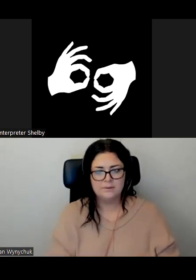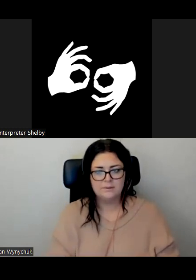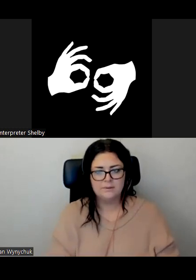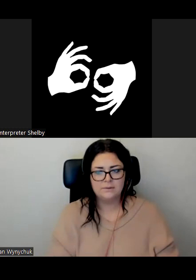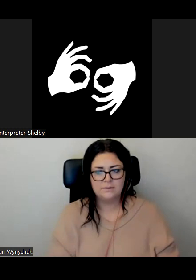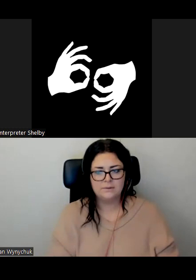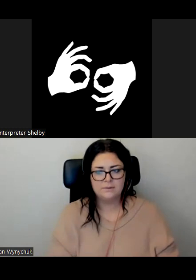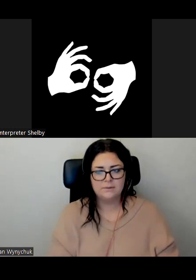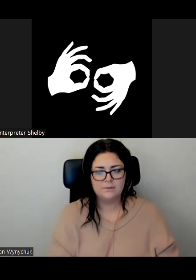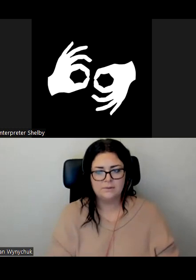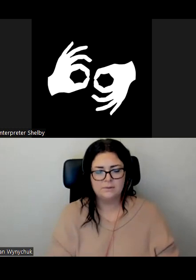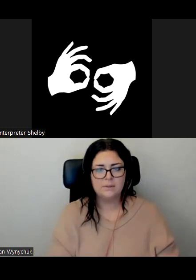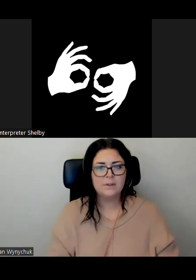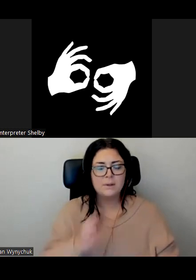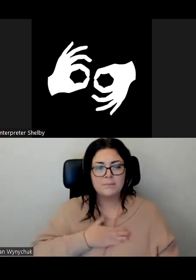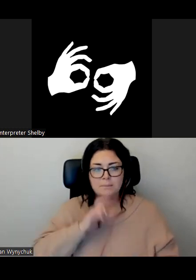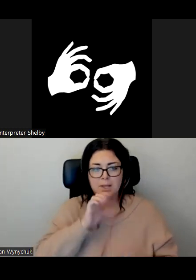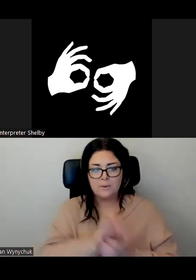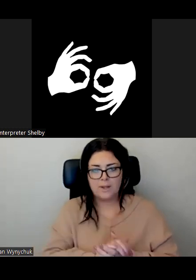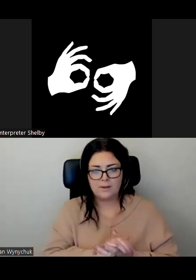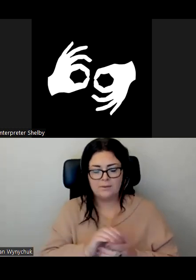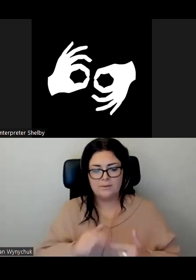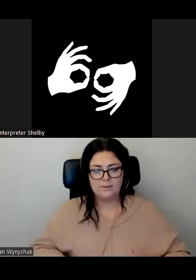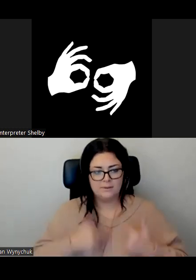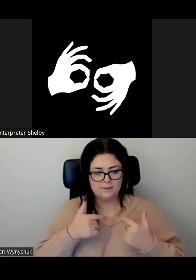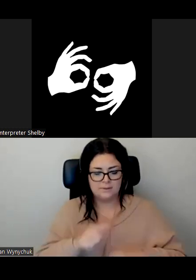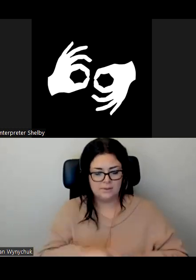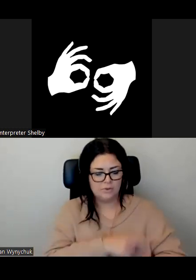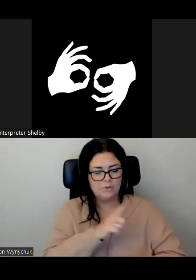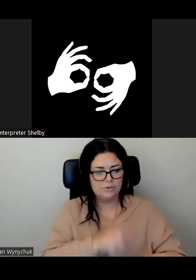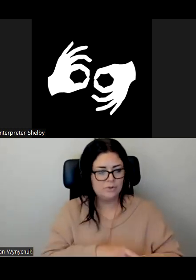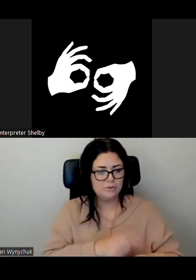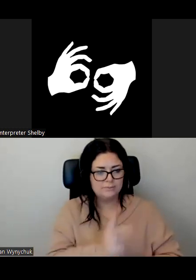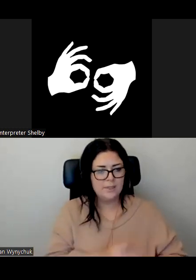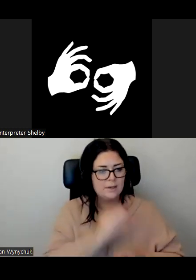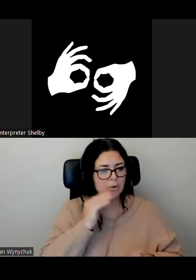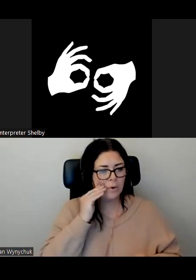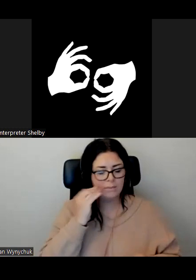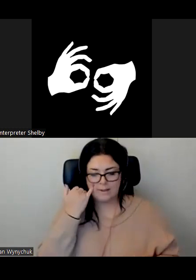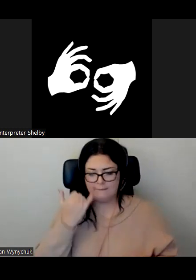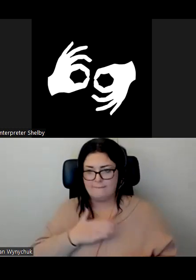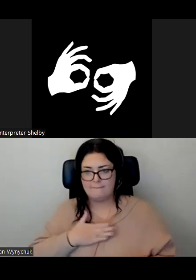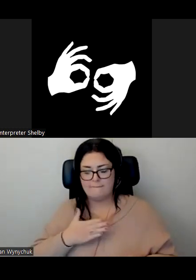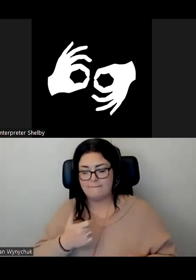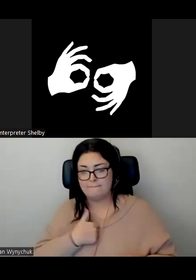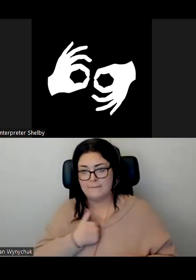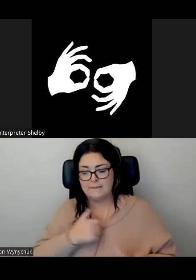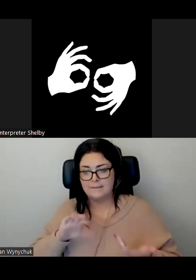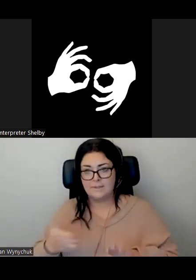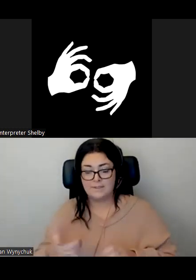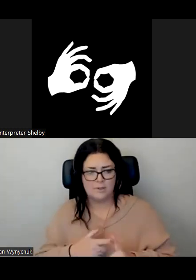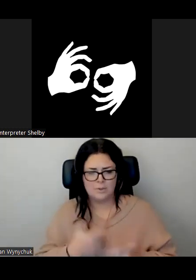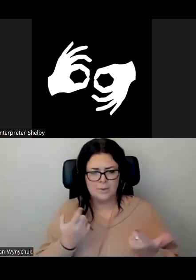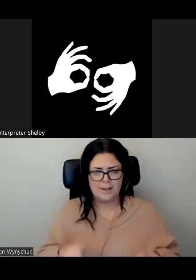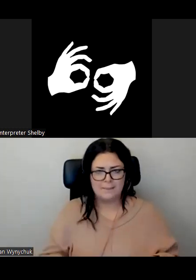long-term care home. What happens if I die before my wife? Who gets what? So